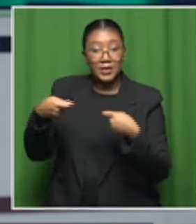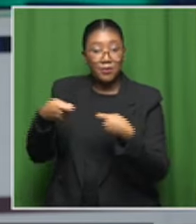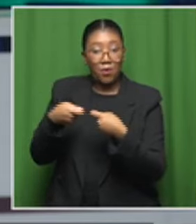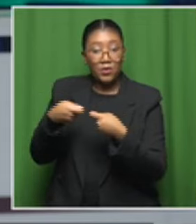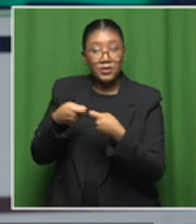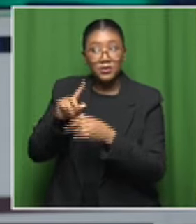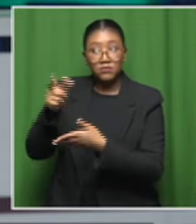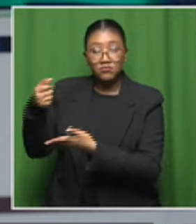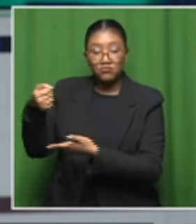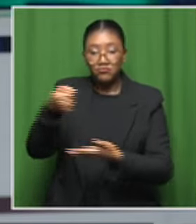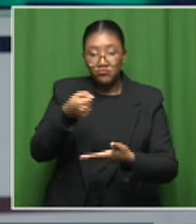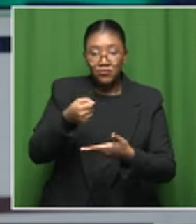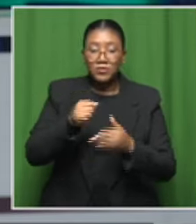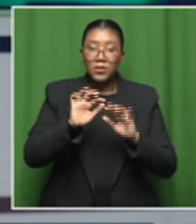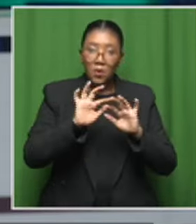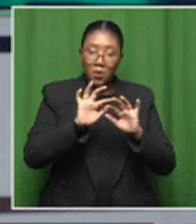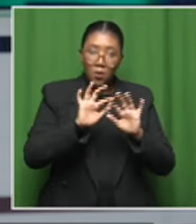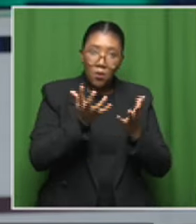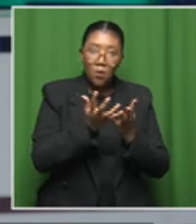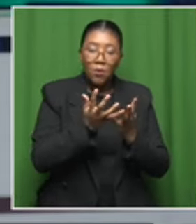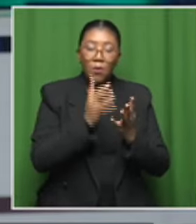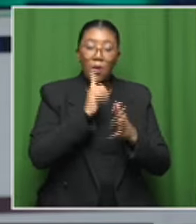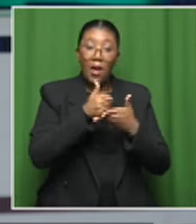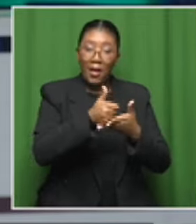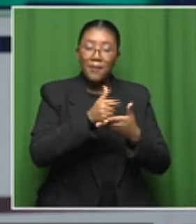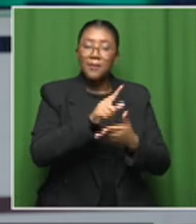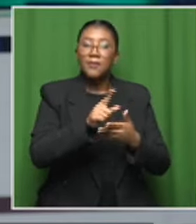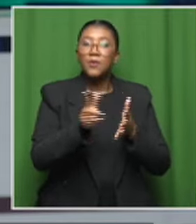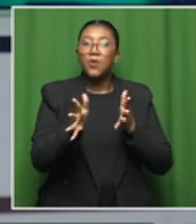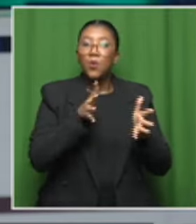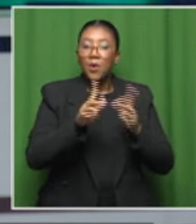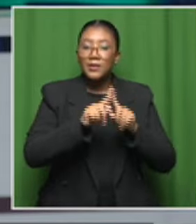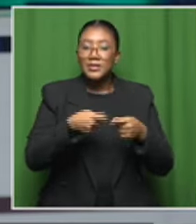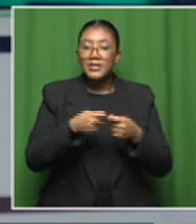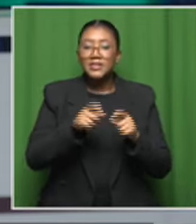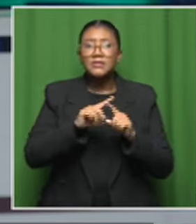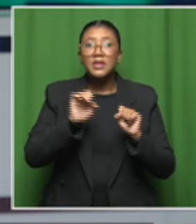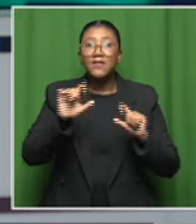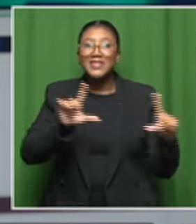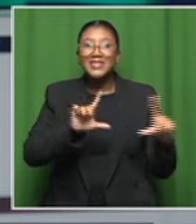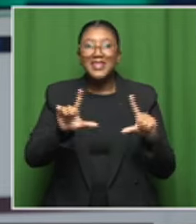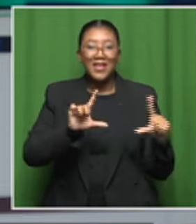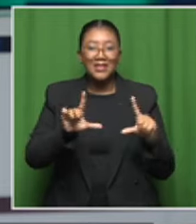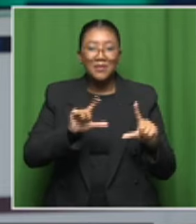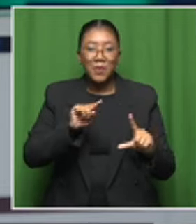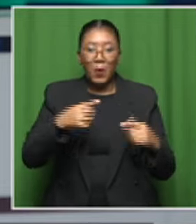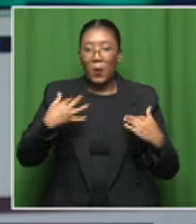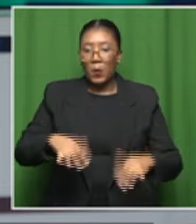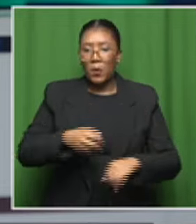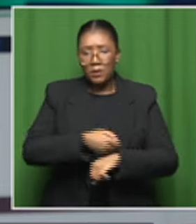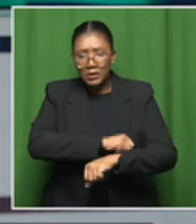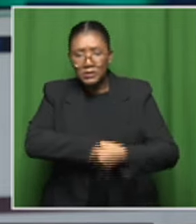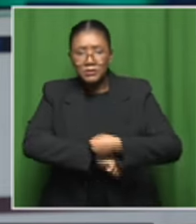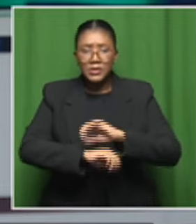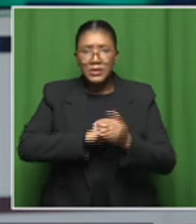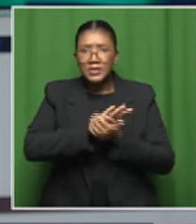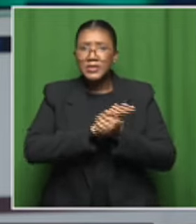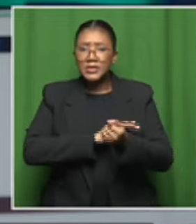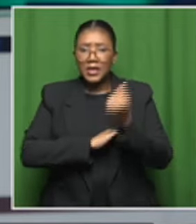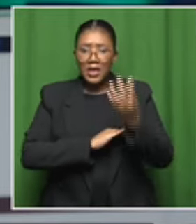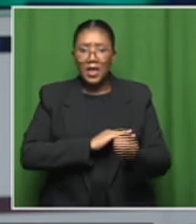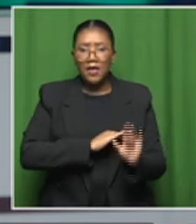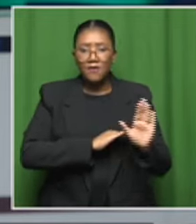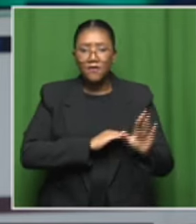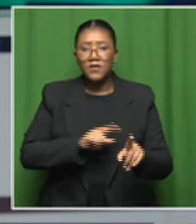help women's football grow. If you are looking at your team such as Mamelodi Sundowns, they are more capable. But if you go to Ezomvelo ladies